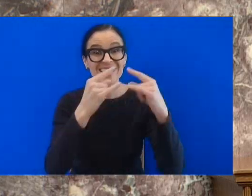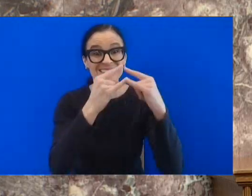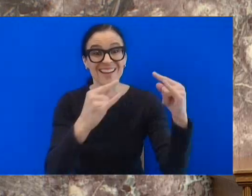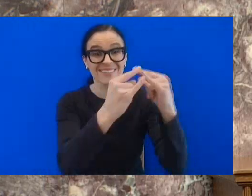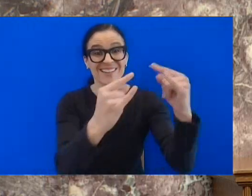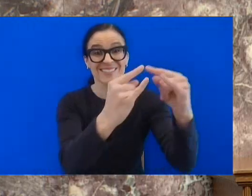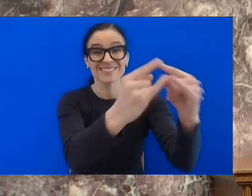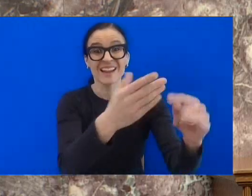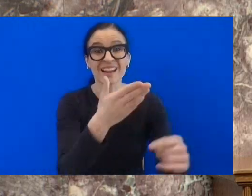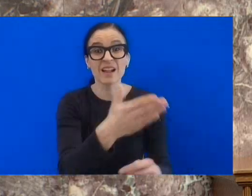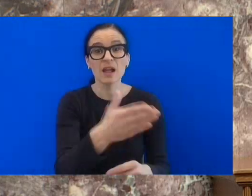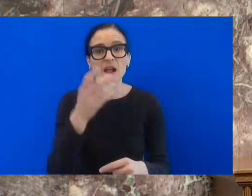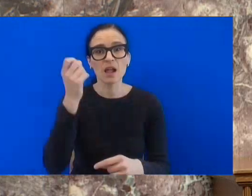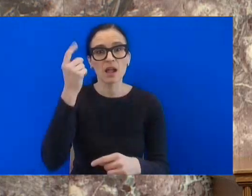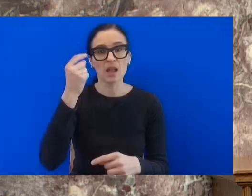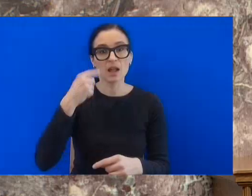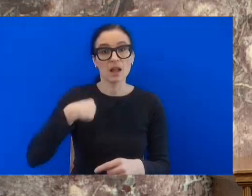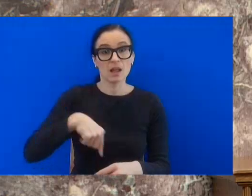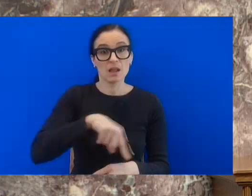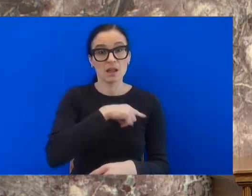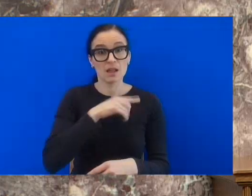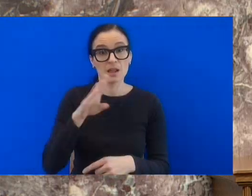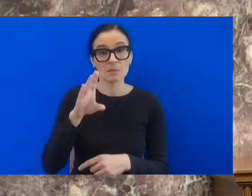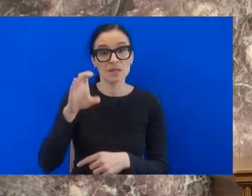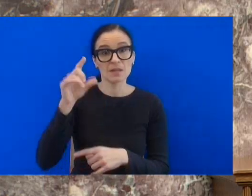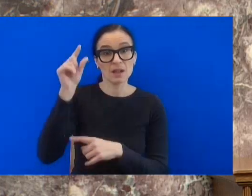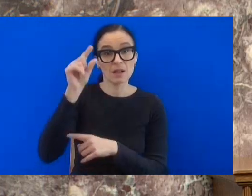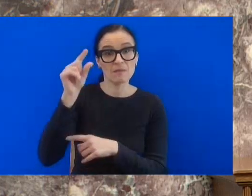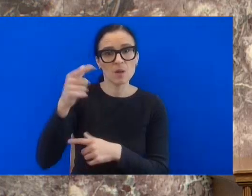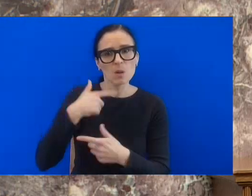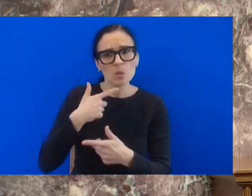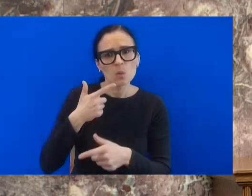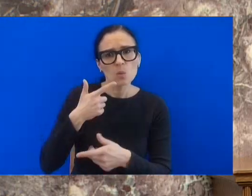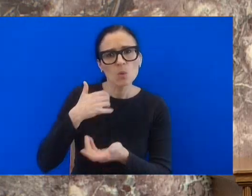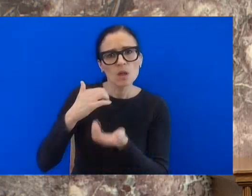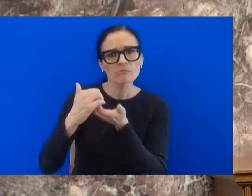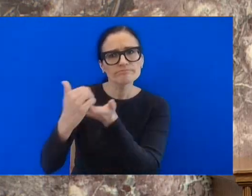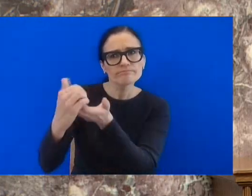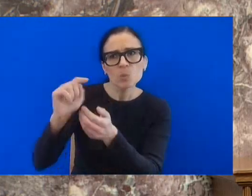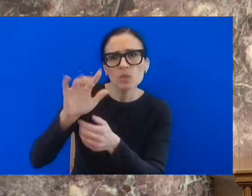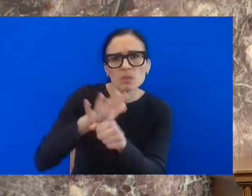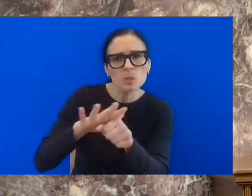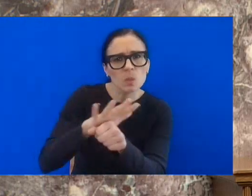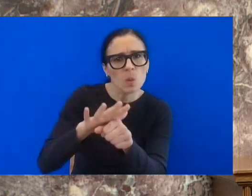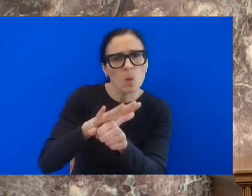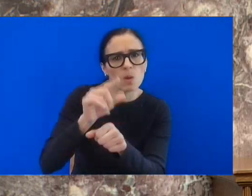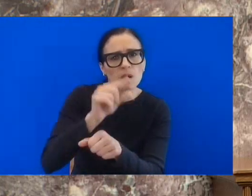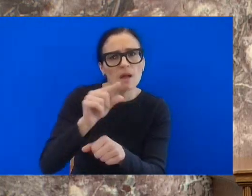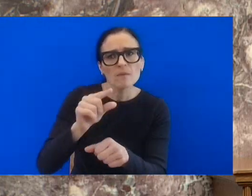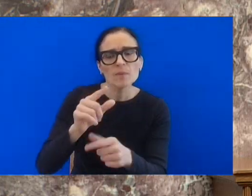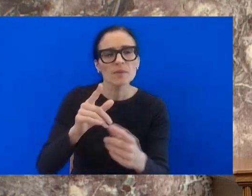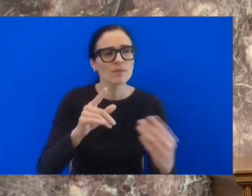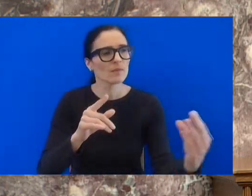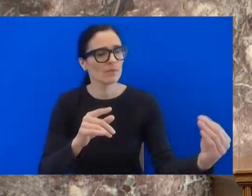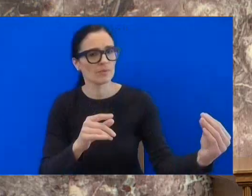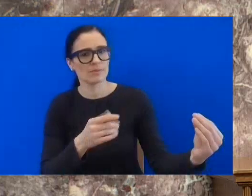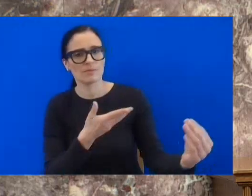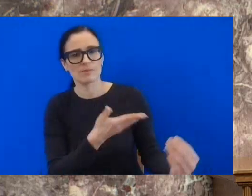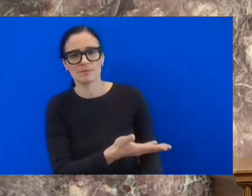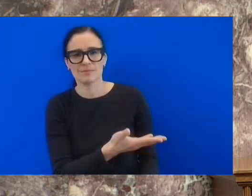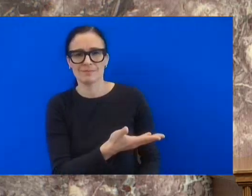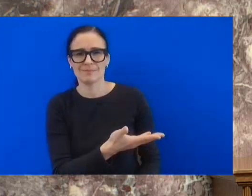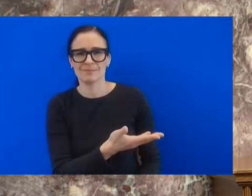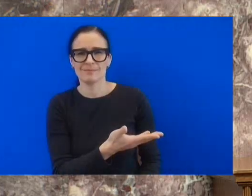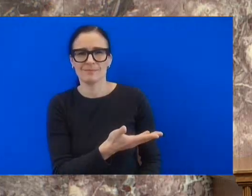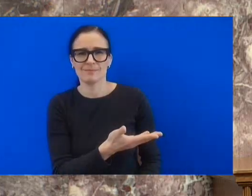Speaker. Oh, the Leader of the Opposition has some comments on this. This is good news. He used to represent part of